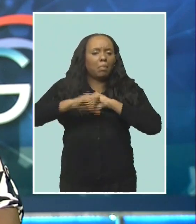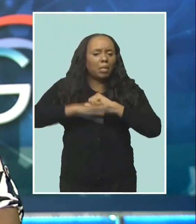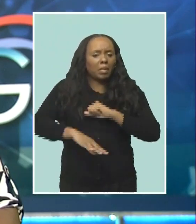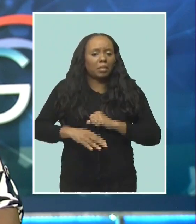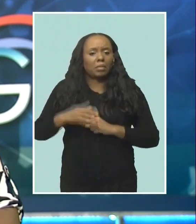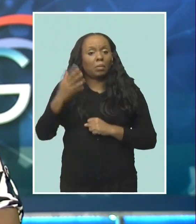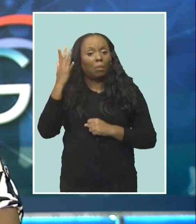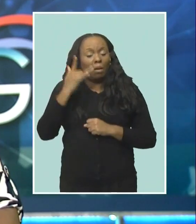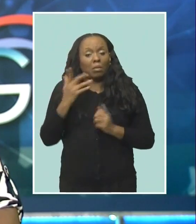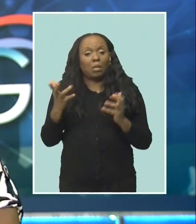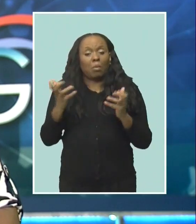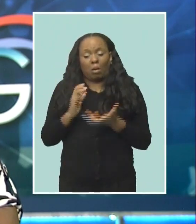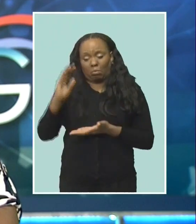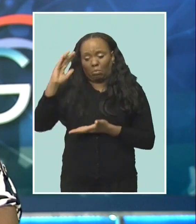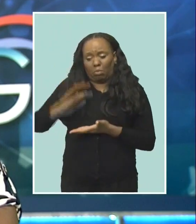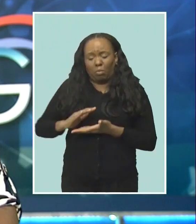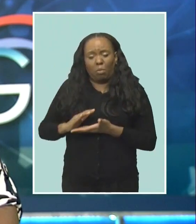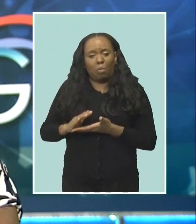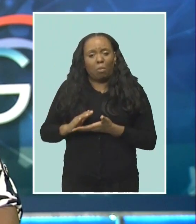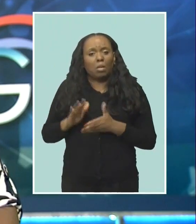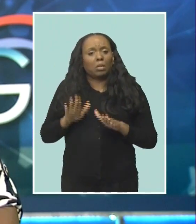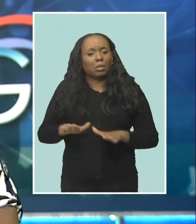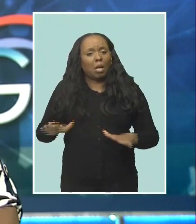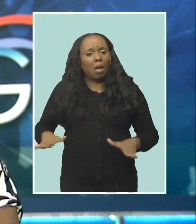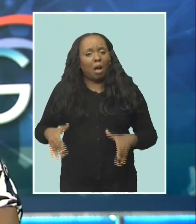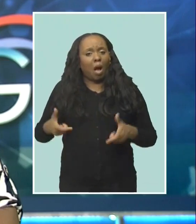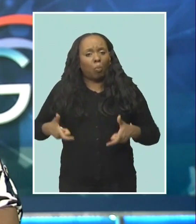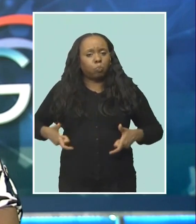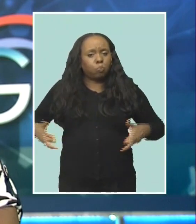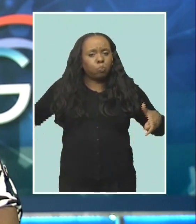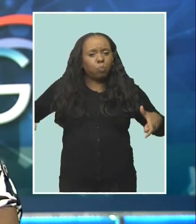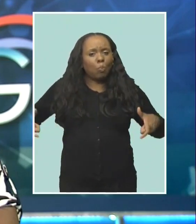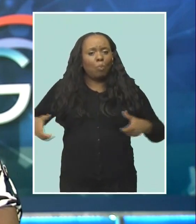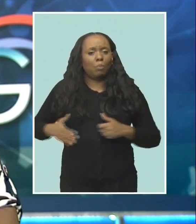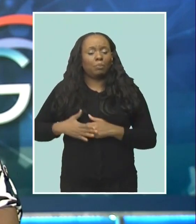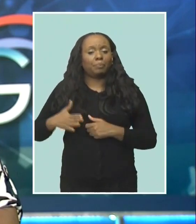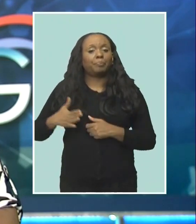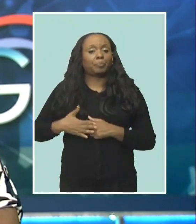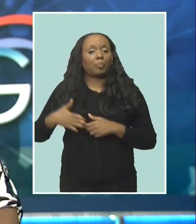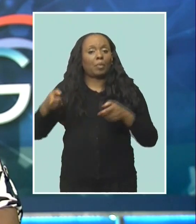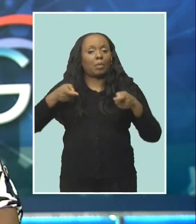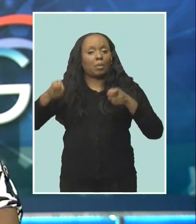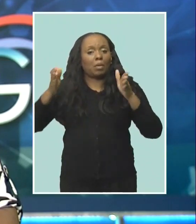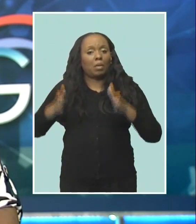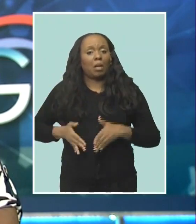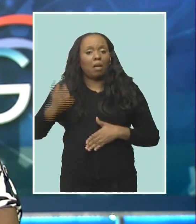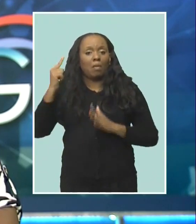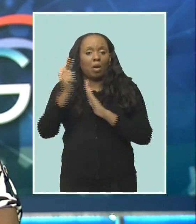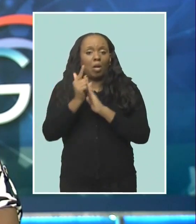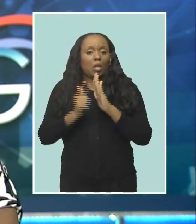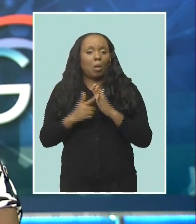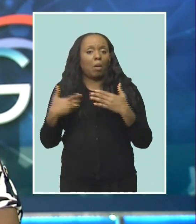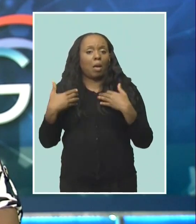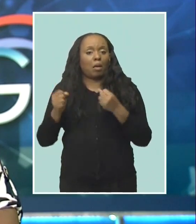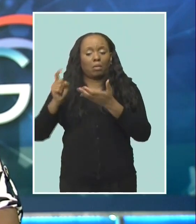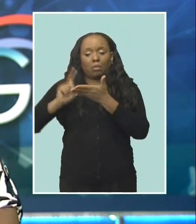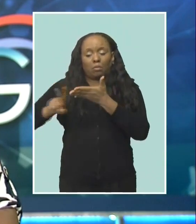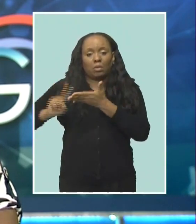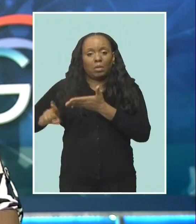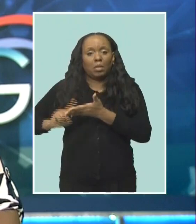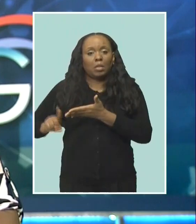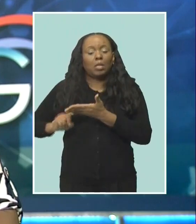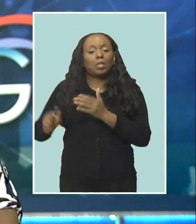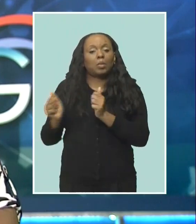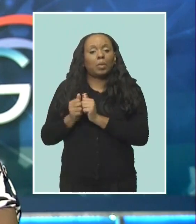the onslaught of childhood obesity. Head of the Law and Health Research Unit, Faculty of Law at the University of the West Indies at